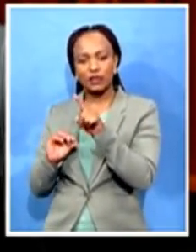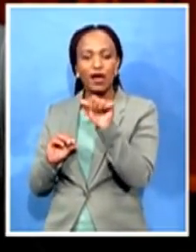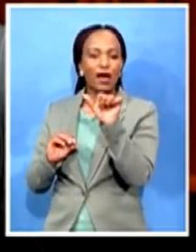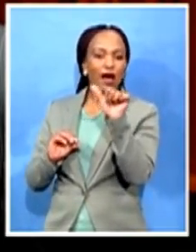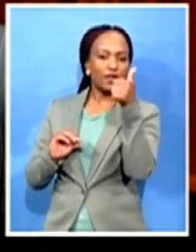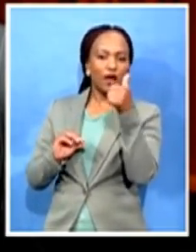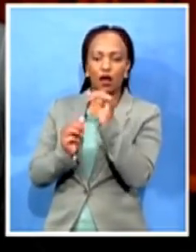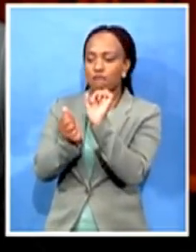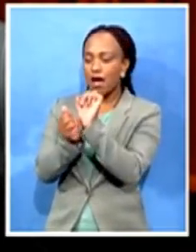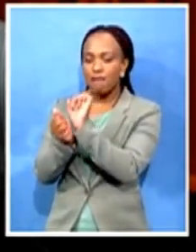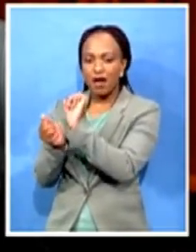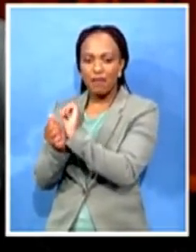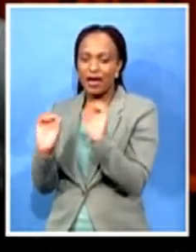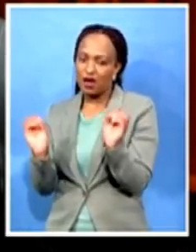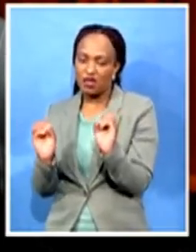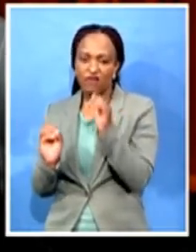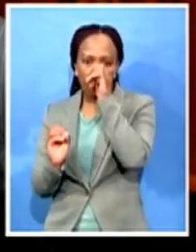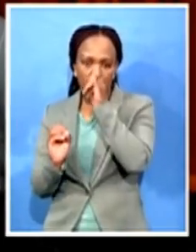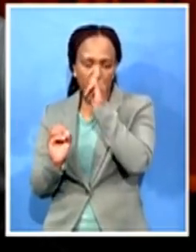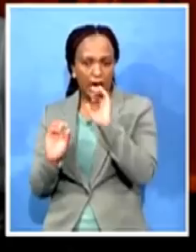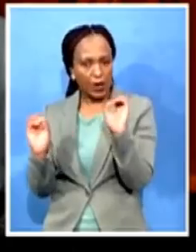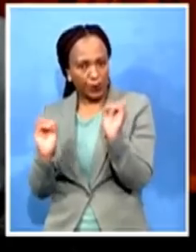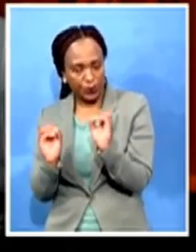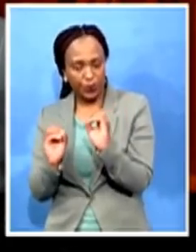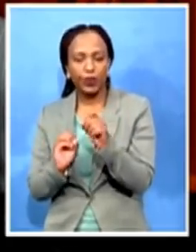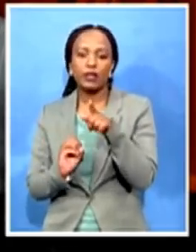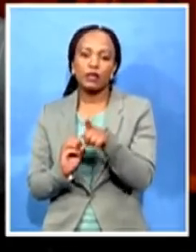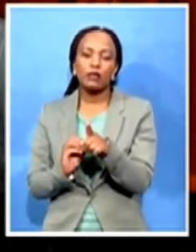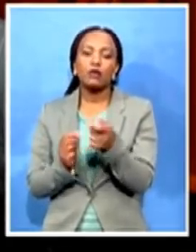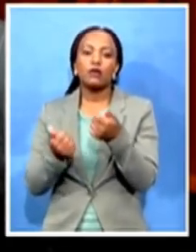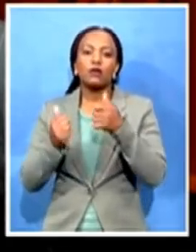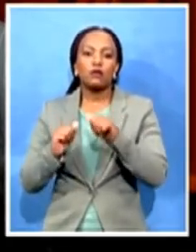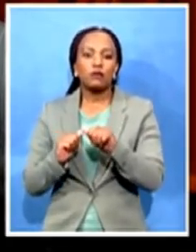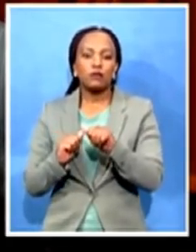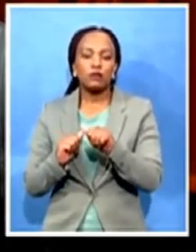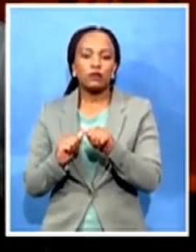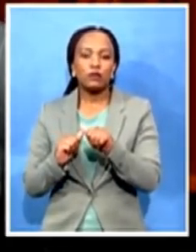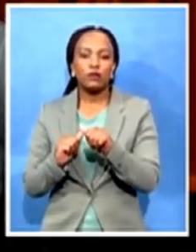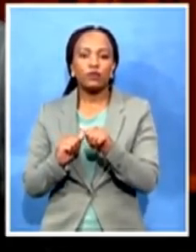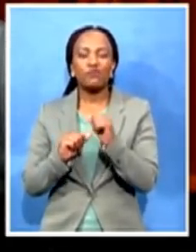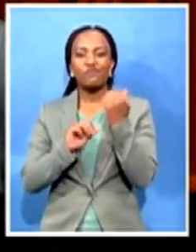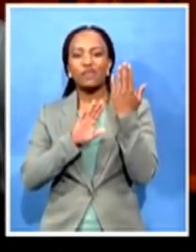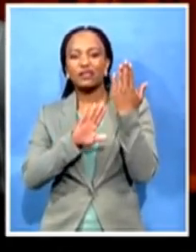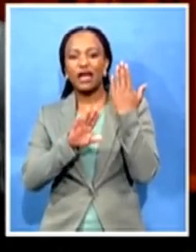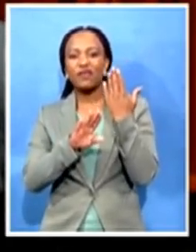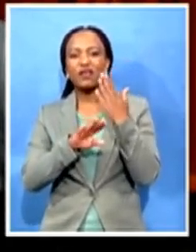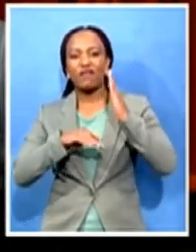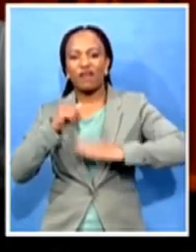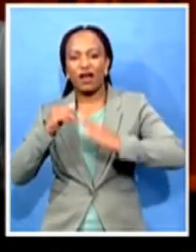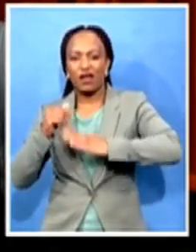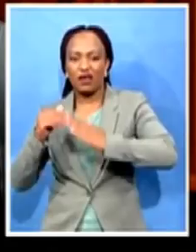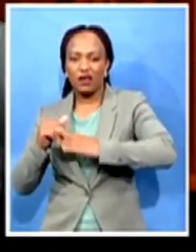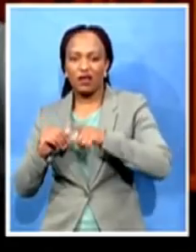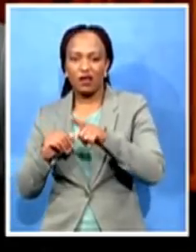offences whatsoever. I don't think with the traffic fines that he's talking about, it's not the traffic fine that is a conviction. As my understanding, there are